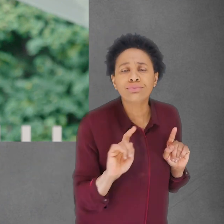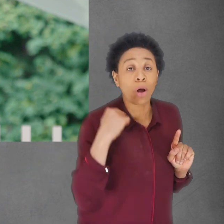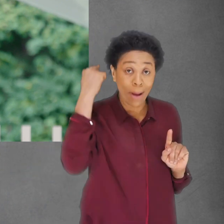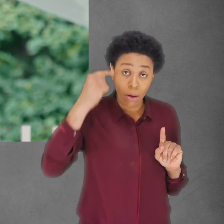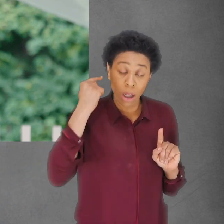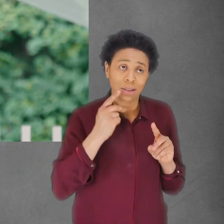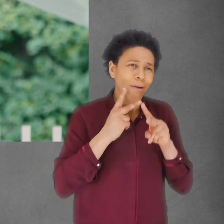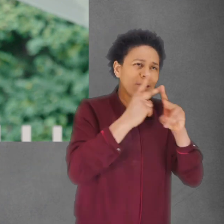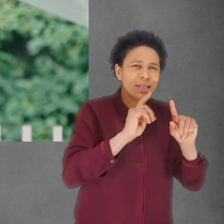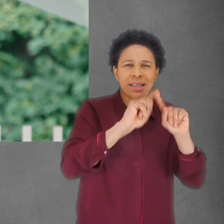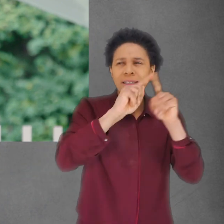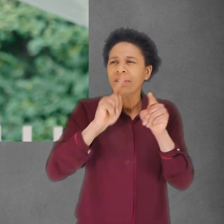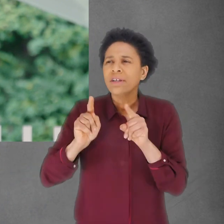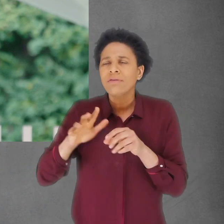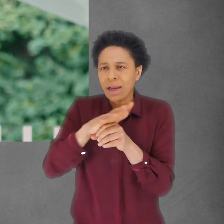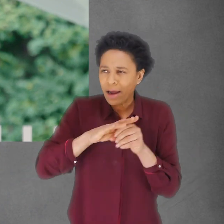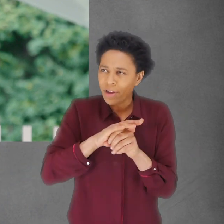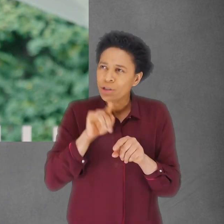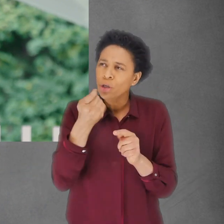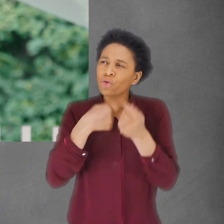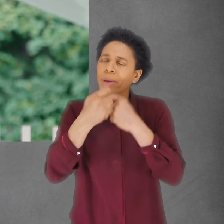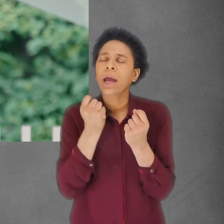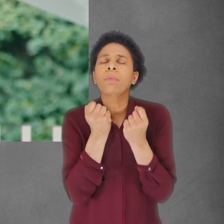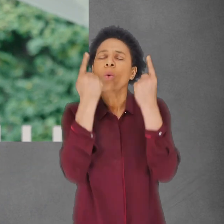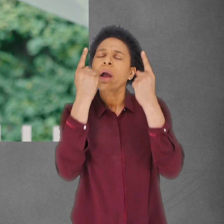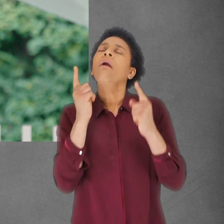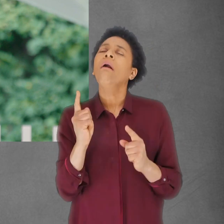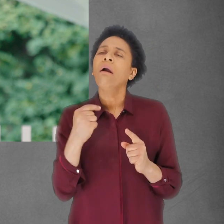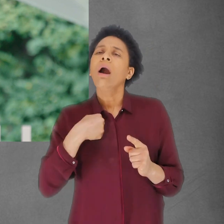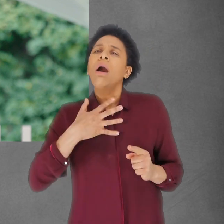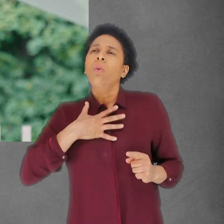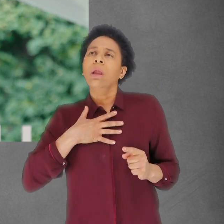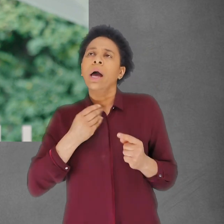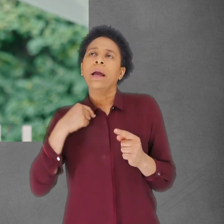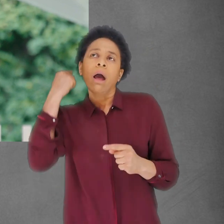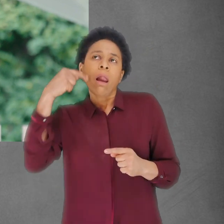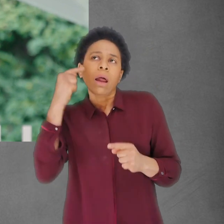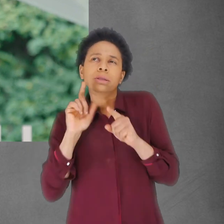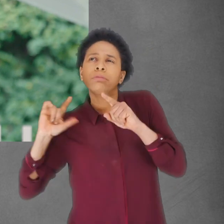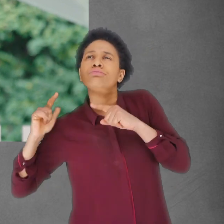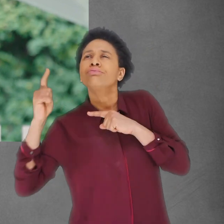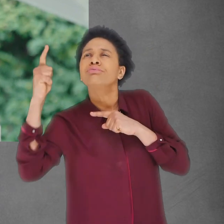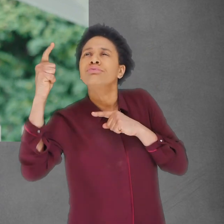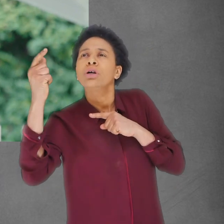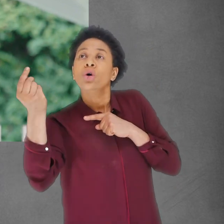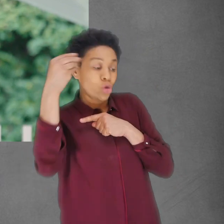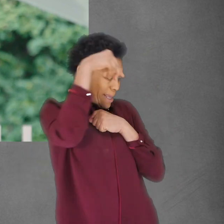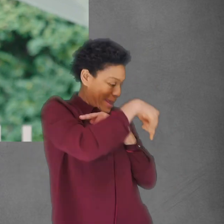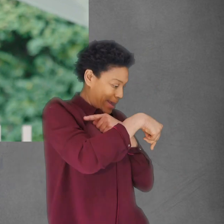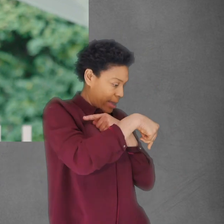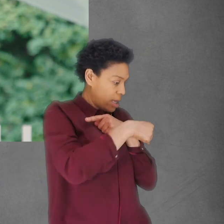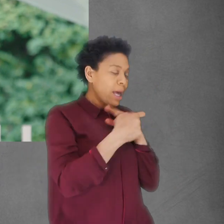visited almost every neighborhood, and we're very aware of that kind of play that you wanted to fold London